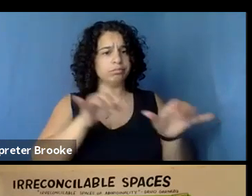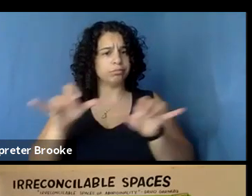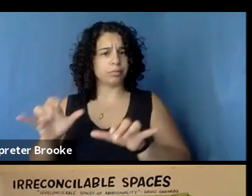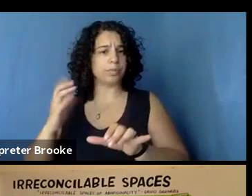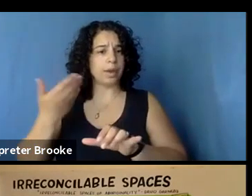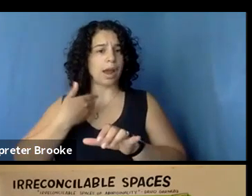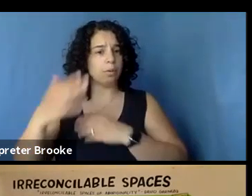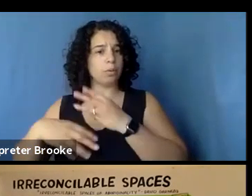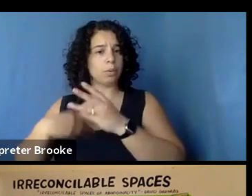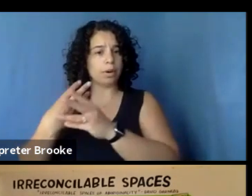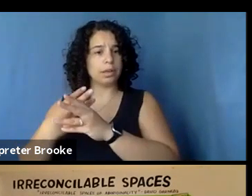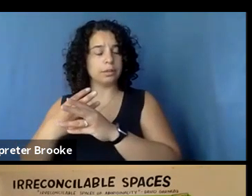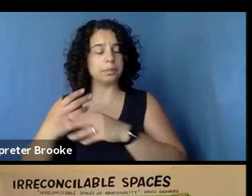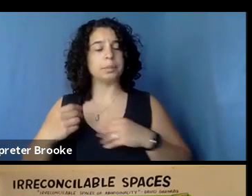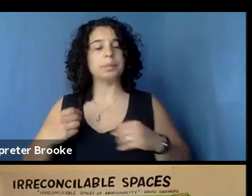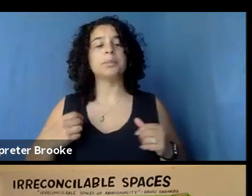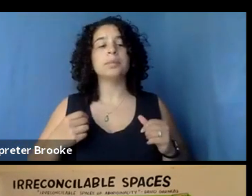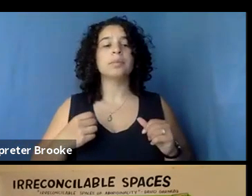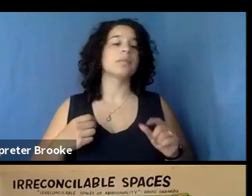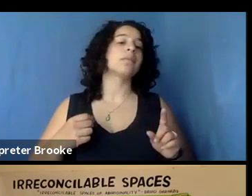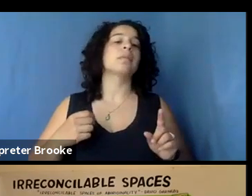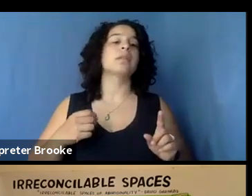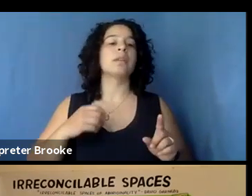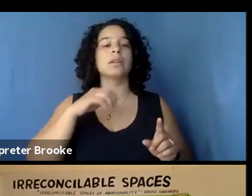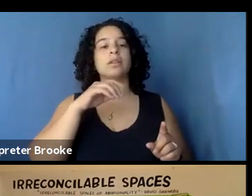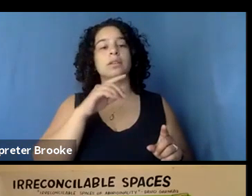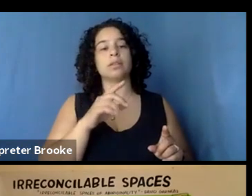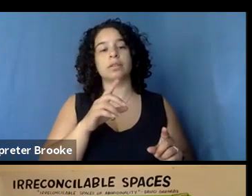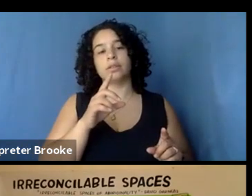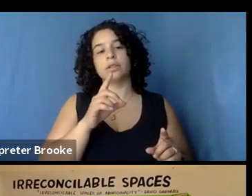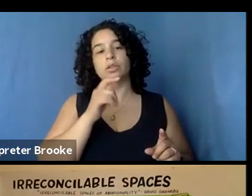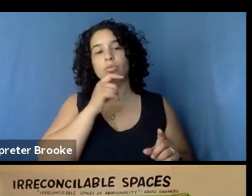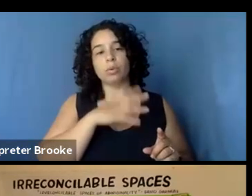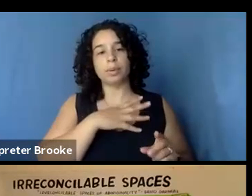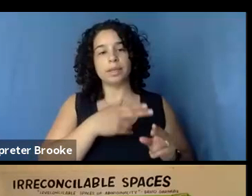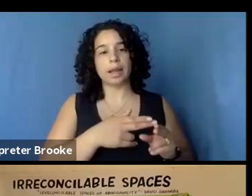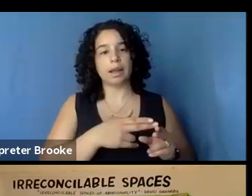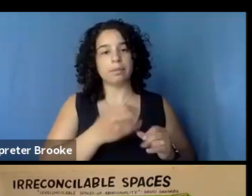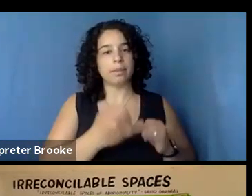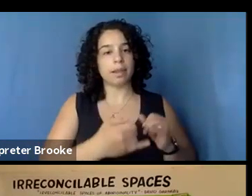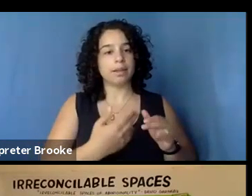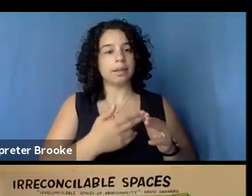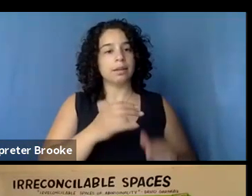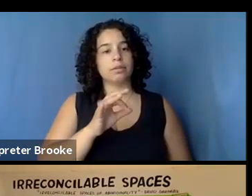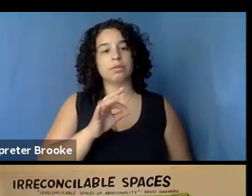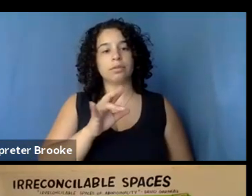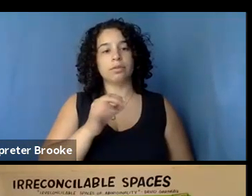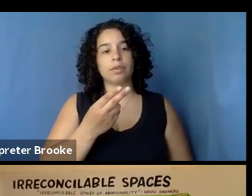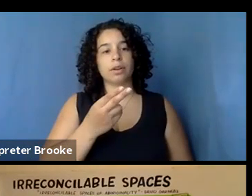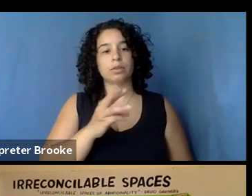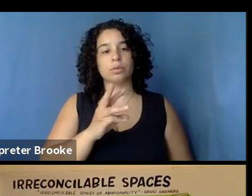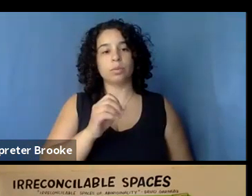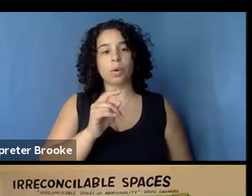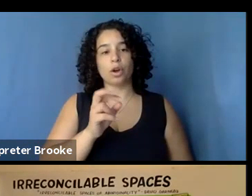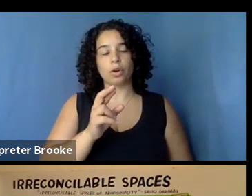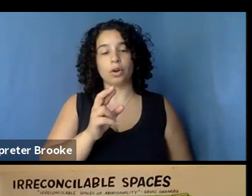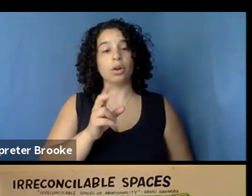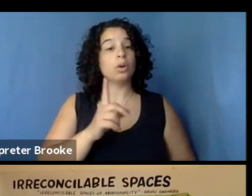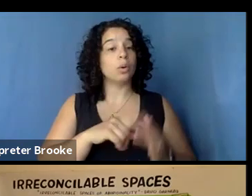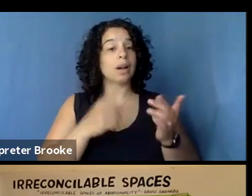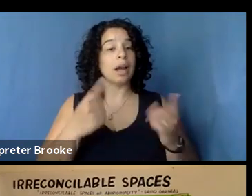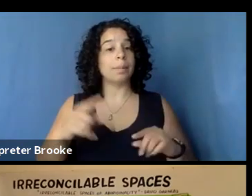that, dry land plus water. But she falls to this earth, and when she falls to this earth,